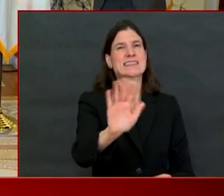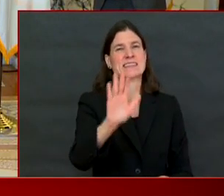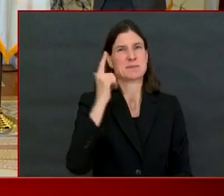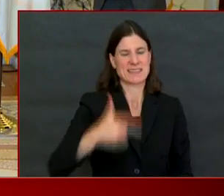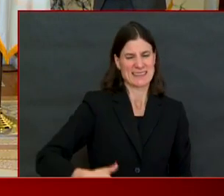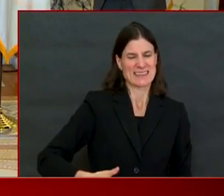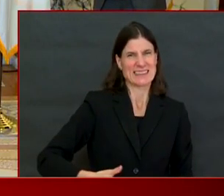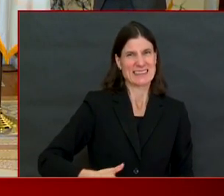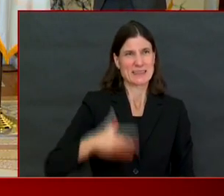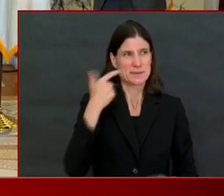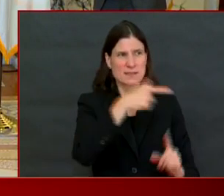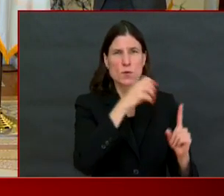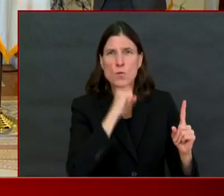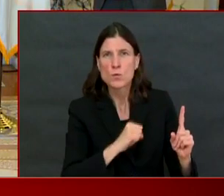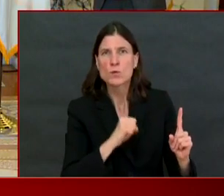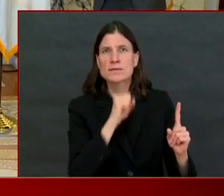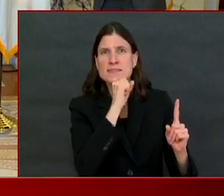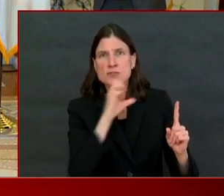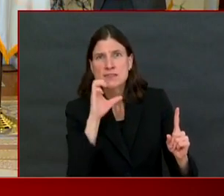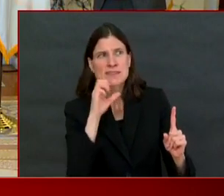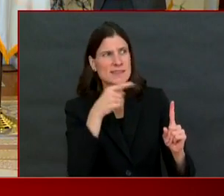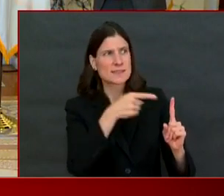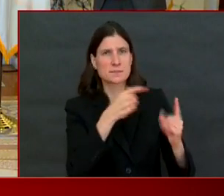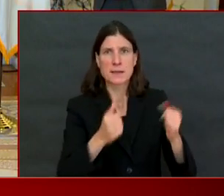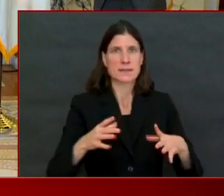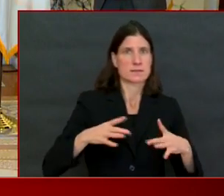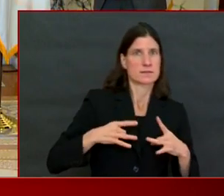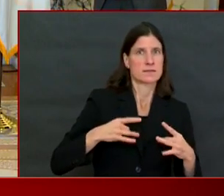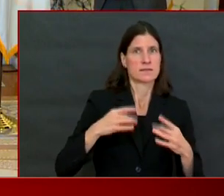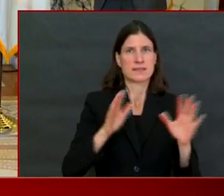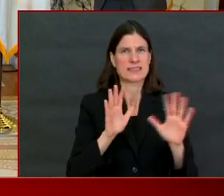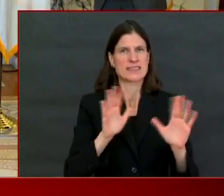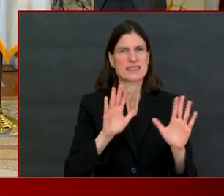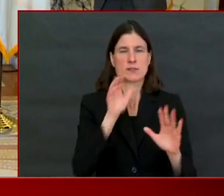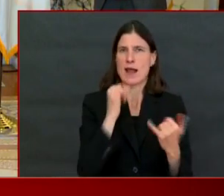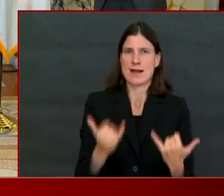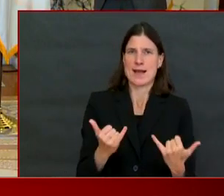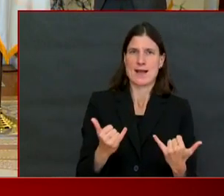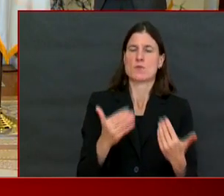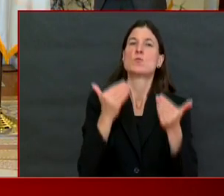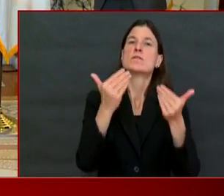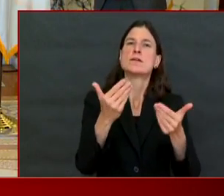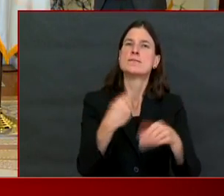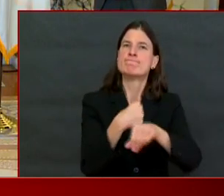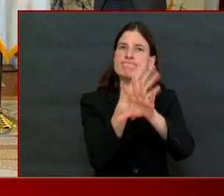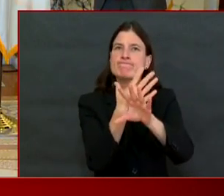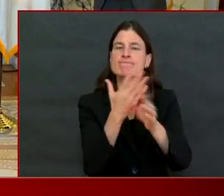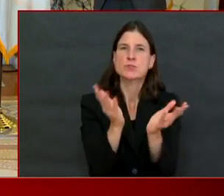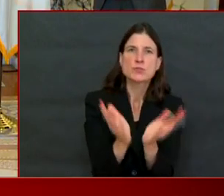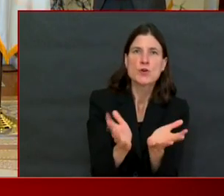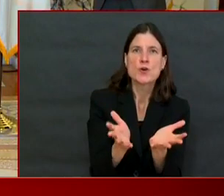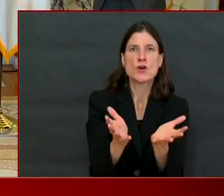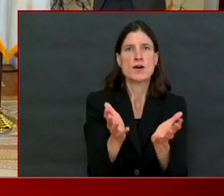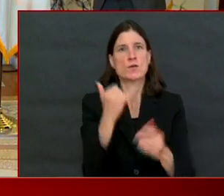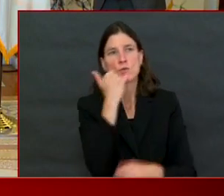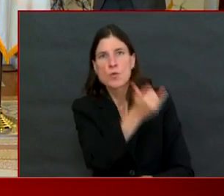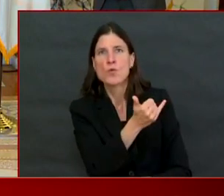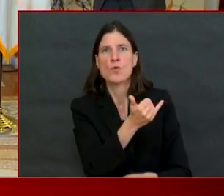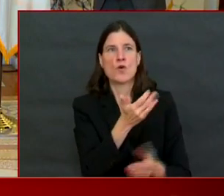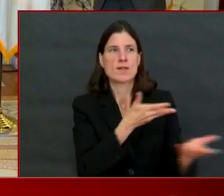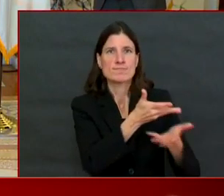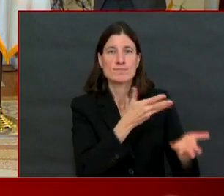not the time and not the weekend to be getting together. We know how challenging this is.